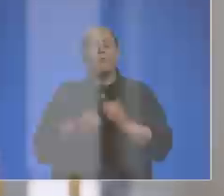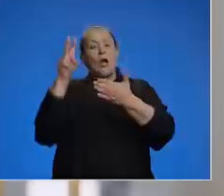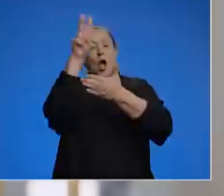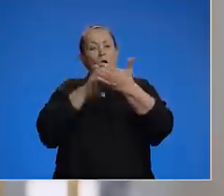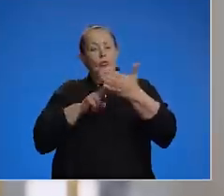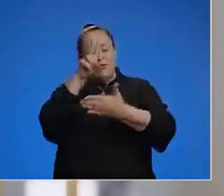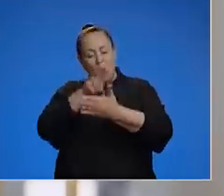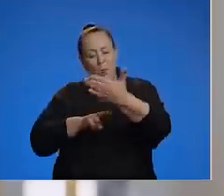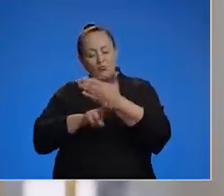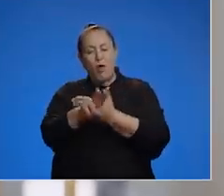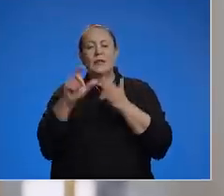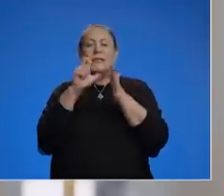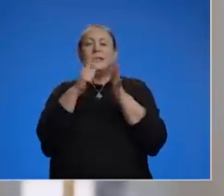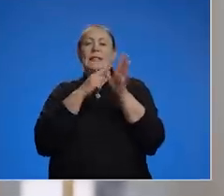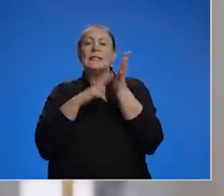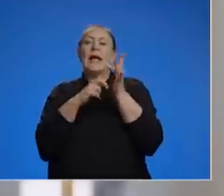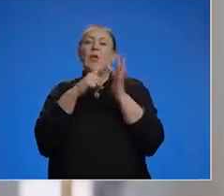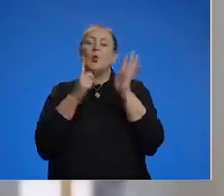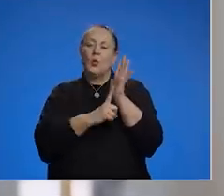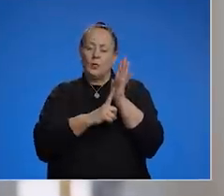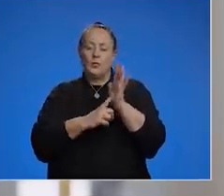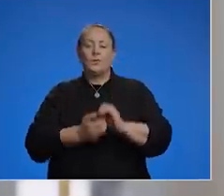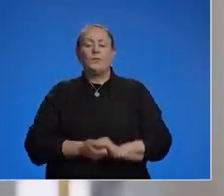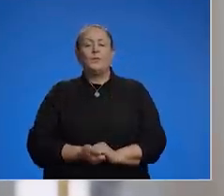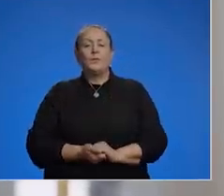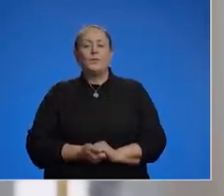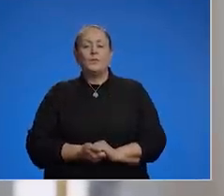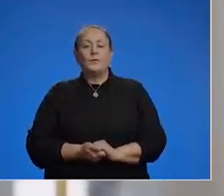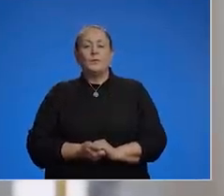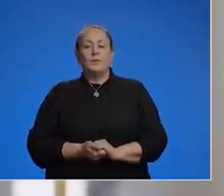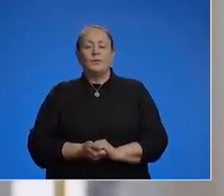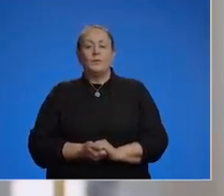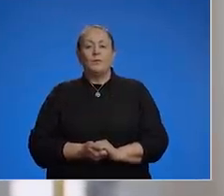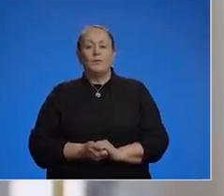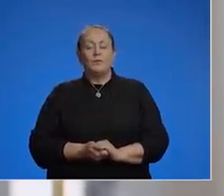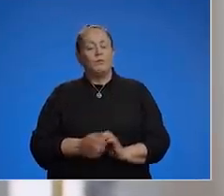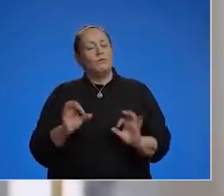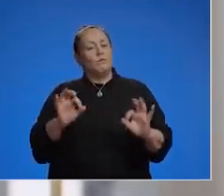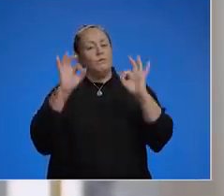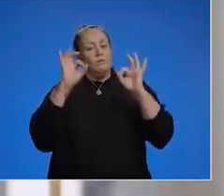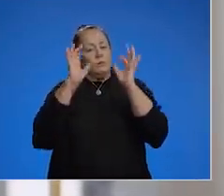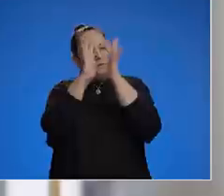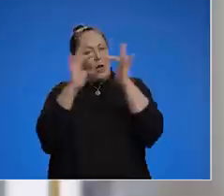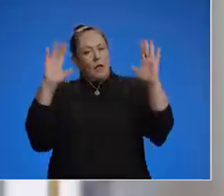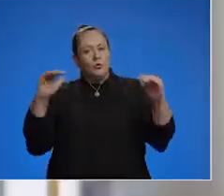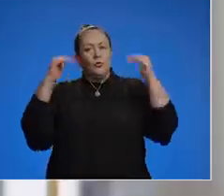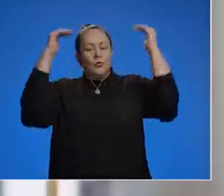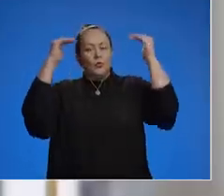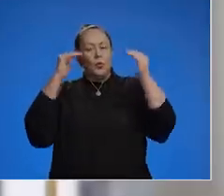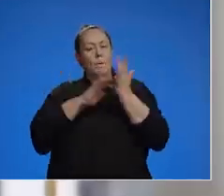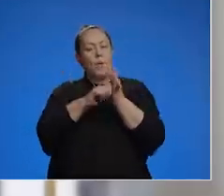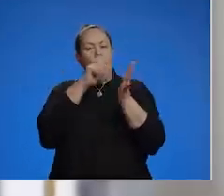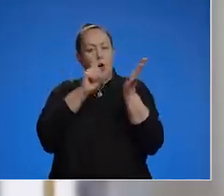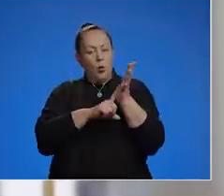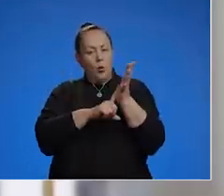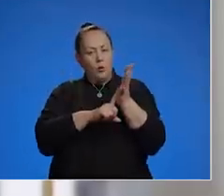A reading from the prophet Daniel. At that time, Michael will stand up, the great prince